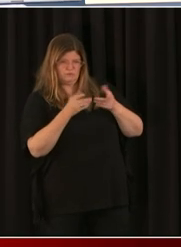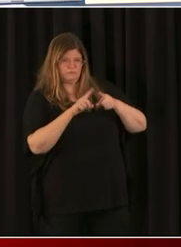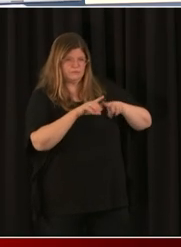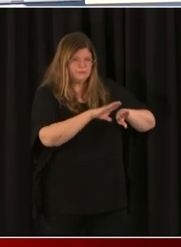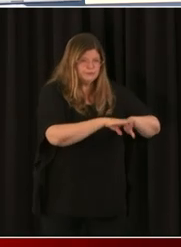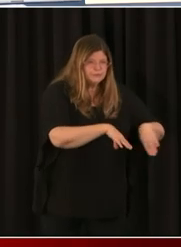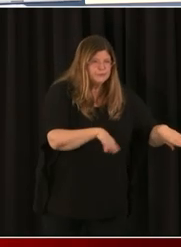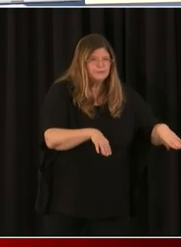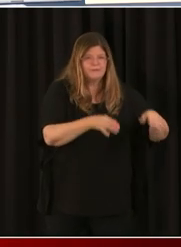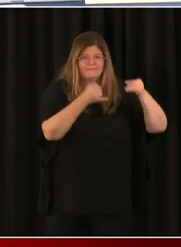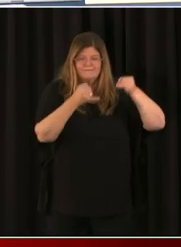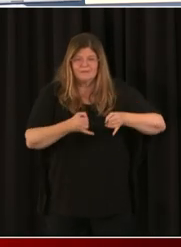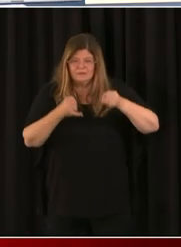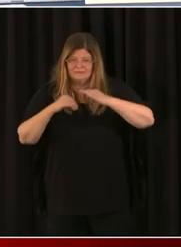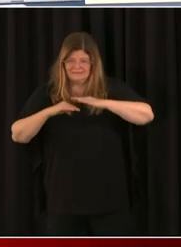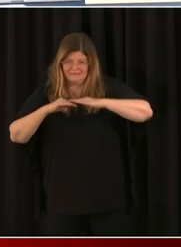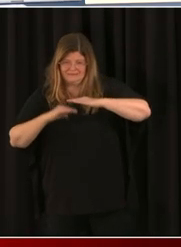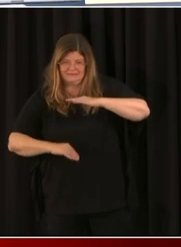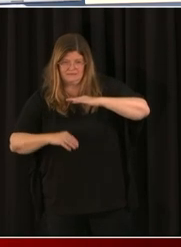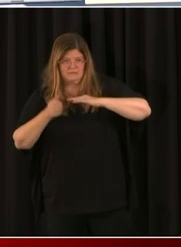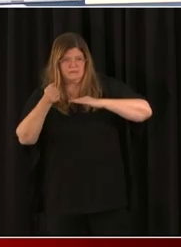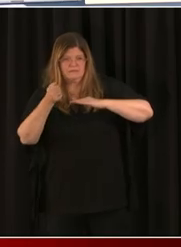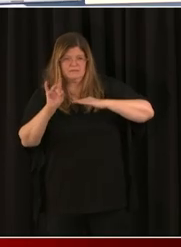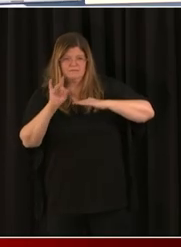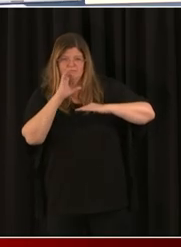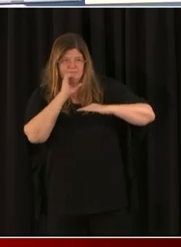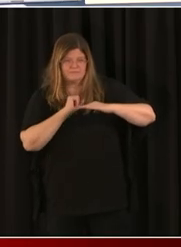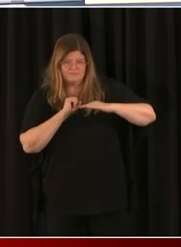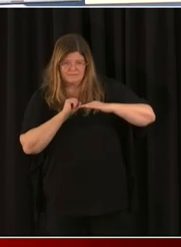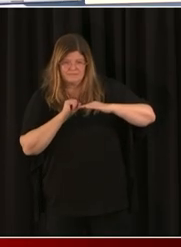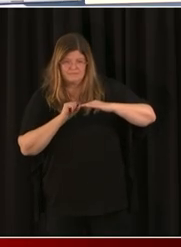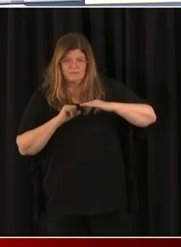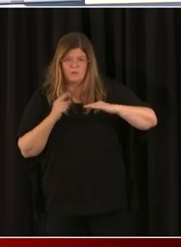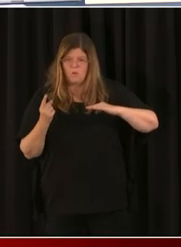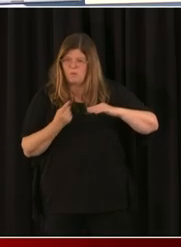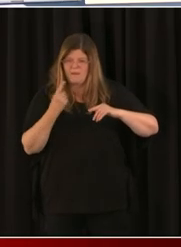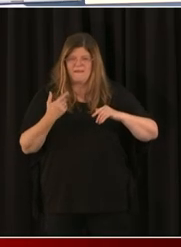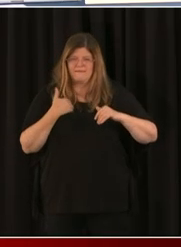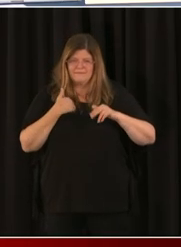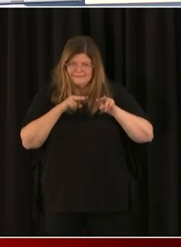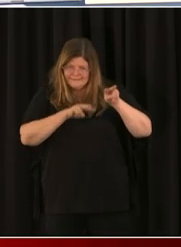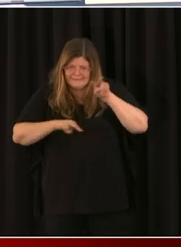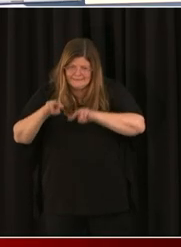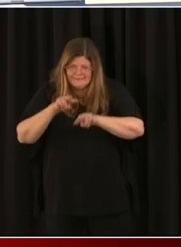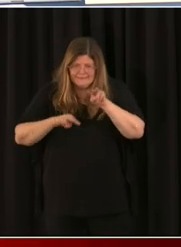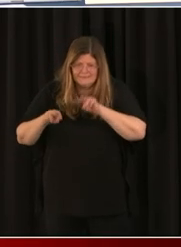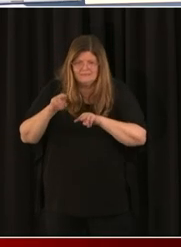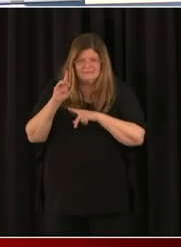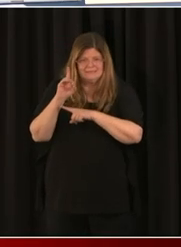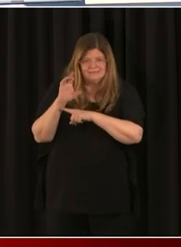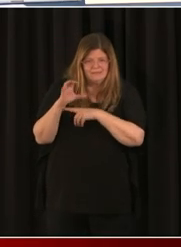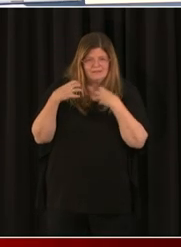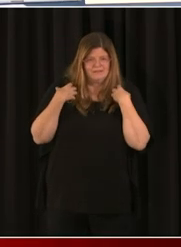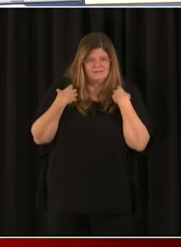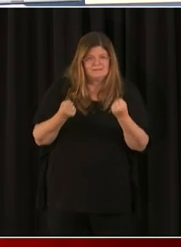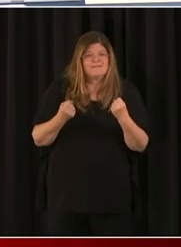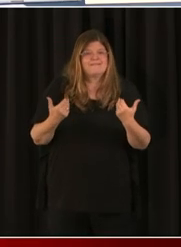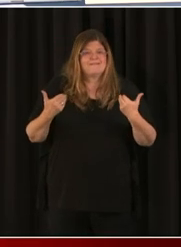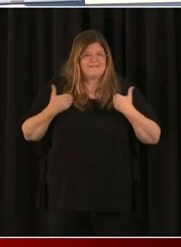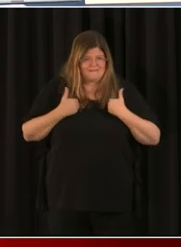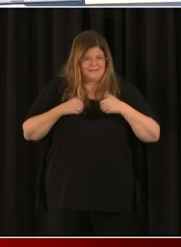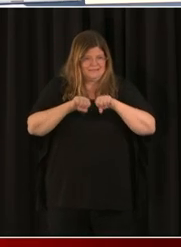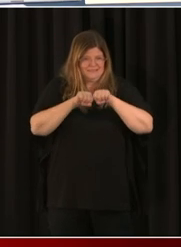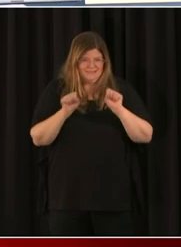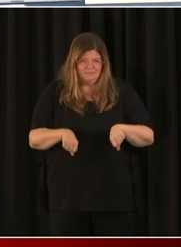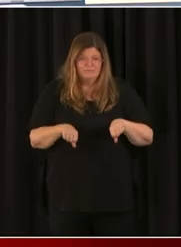children or individuals under 18. And we have always aspired to, at DC Health, really have this system